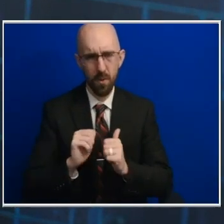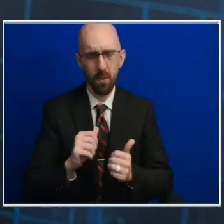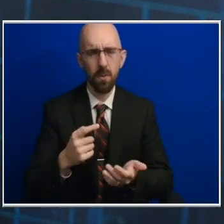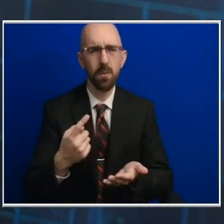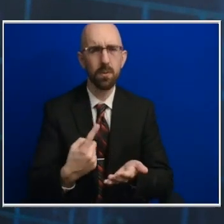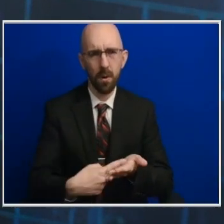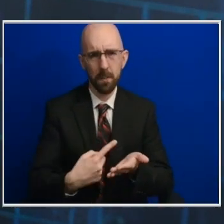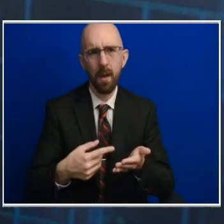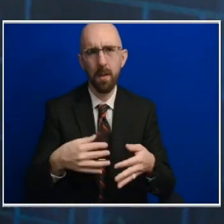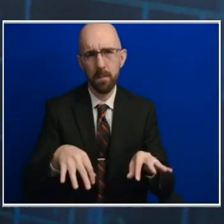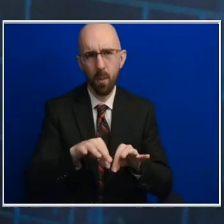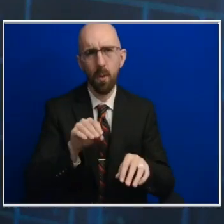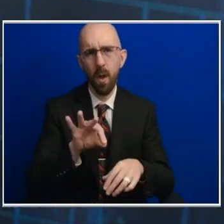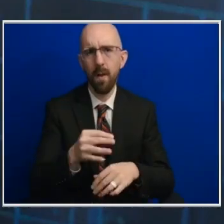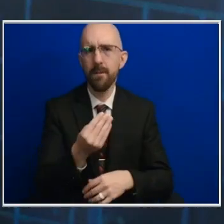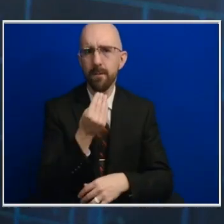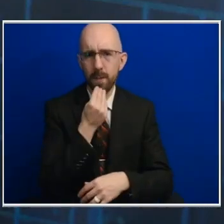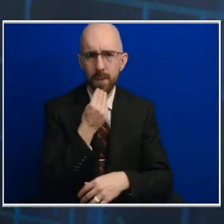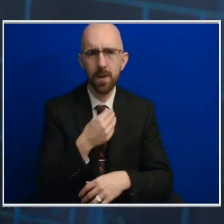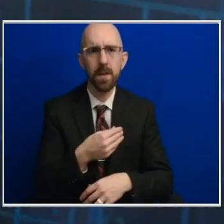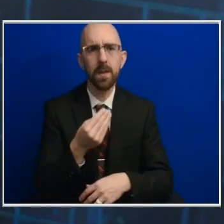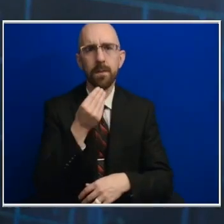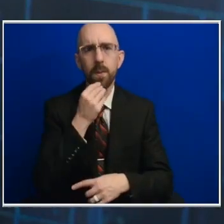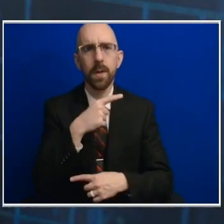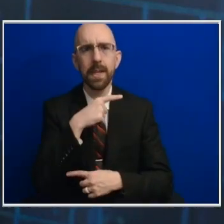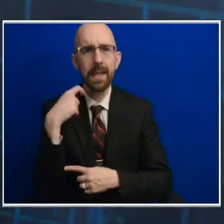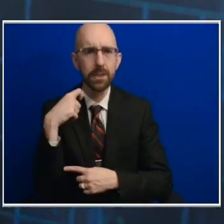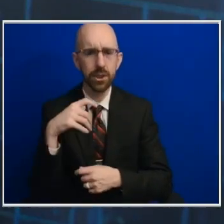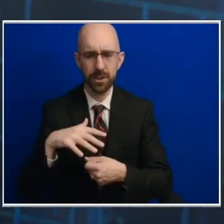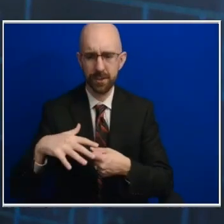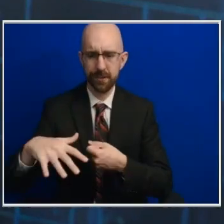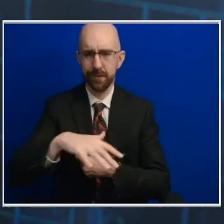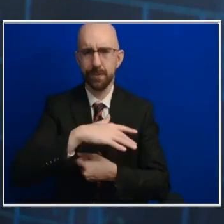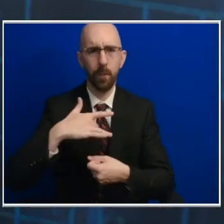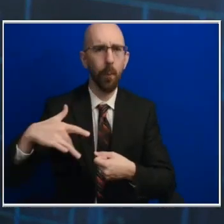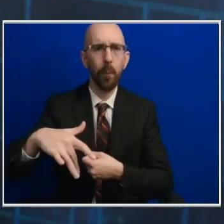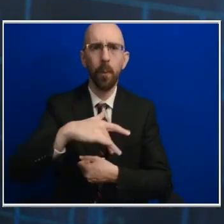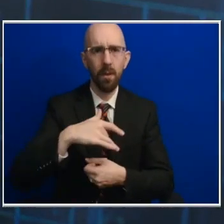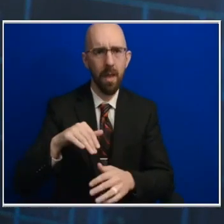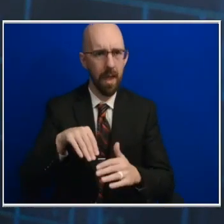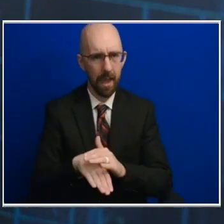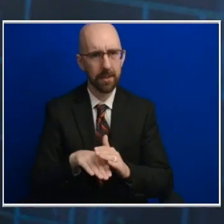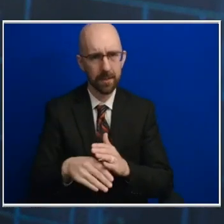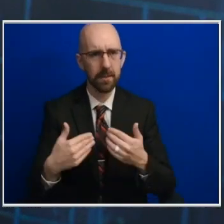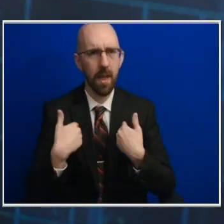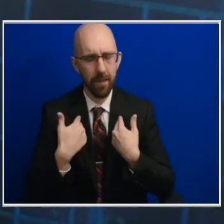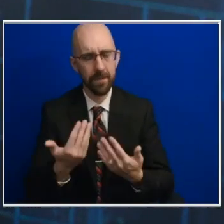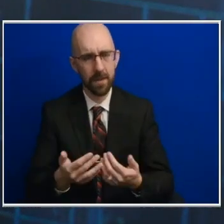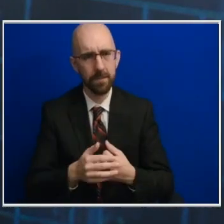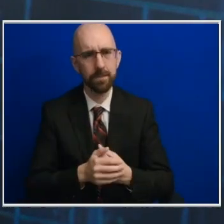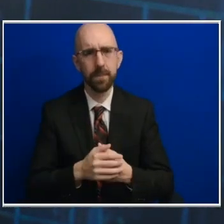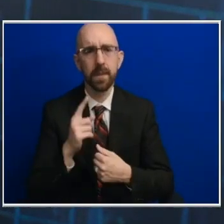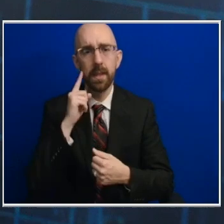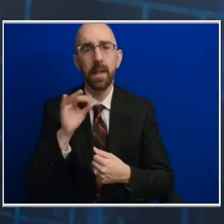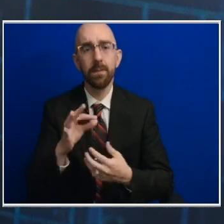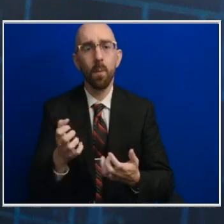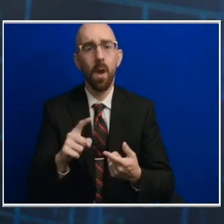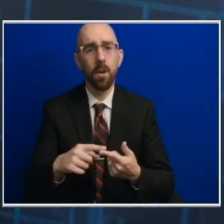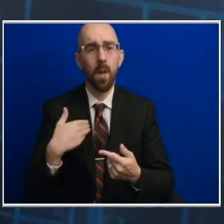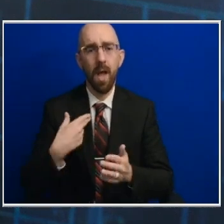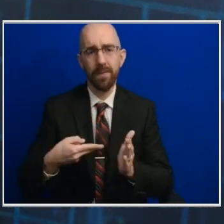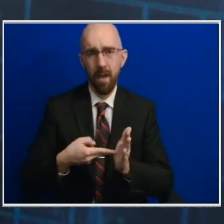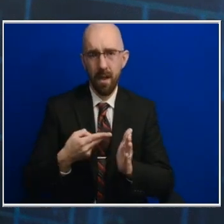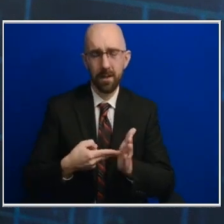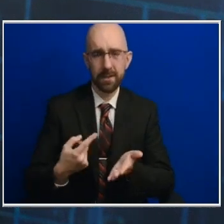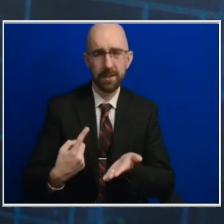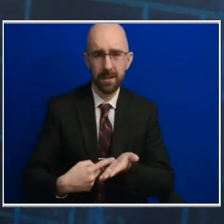of food deserts, and what kind of food you have access to. I think if we want to have a truthful, honest discussion,